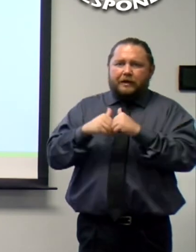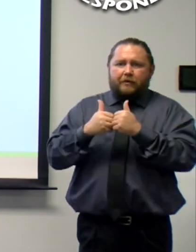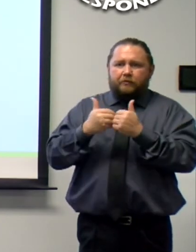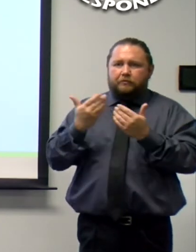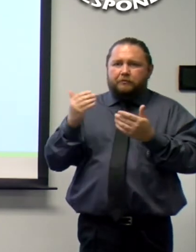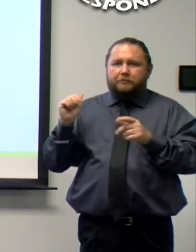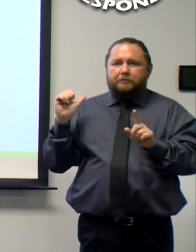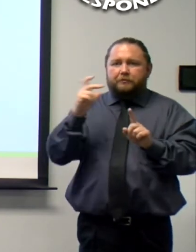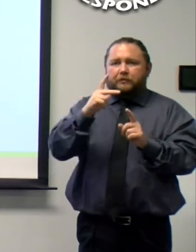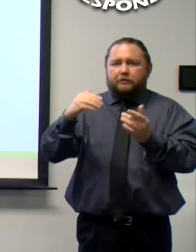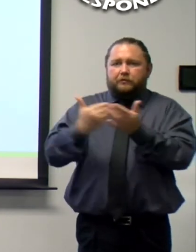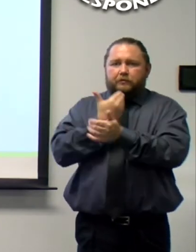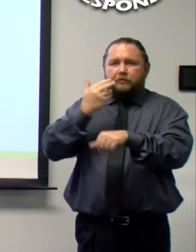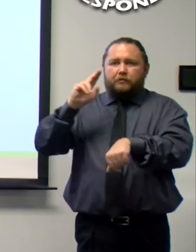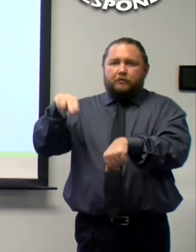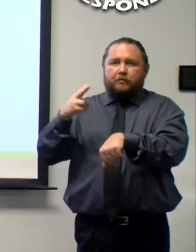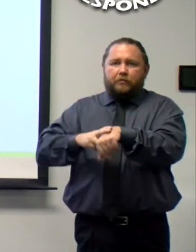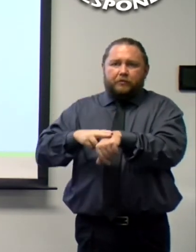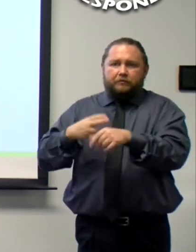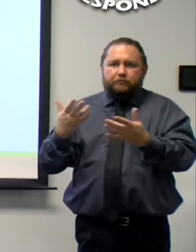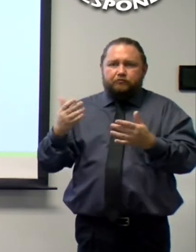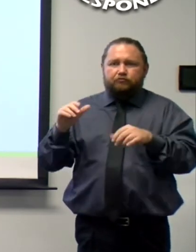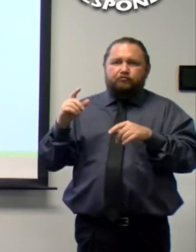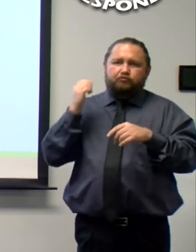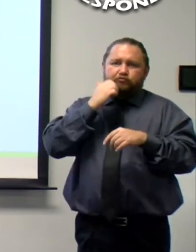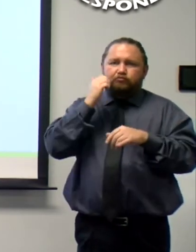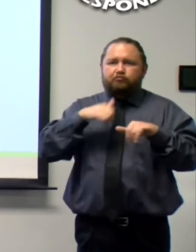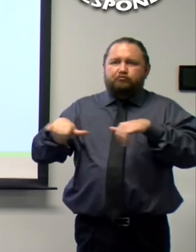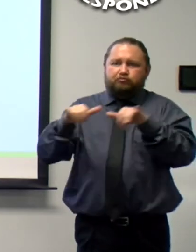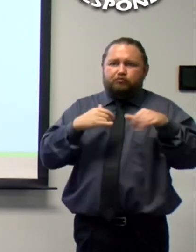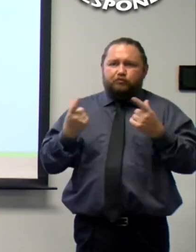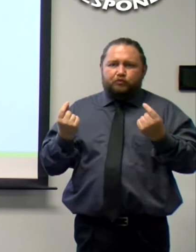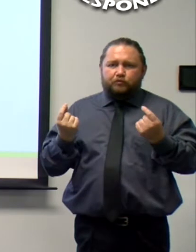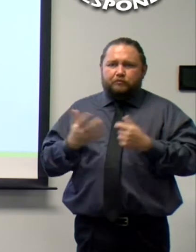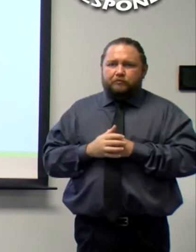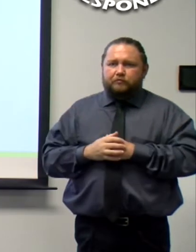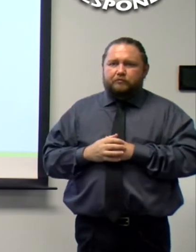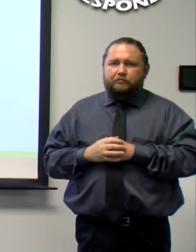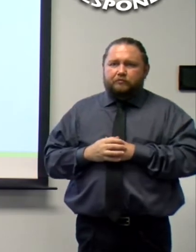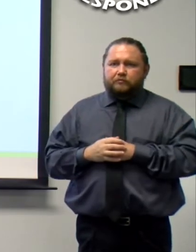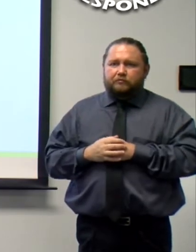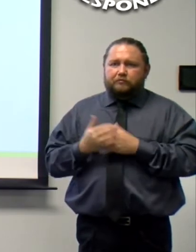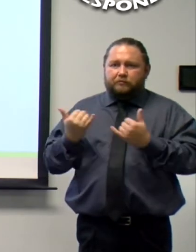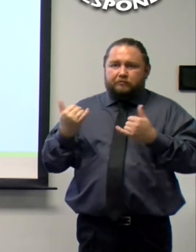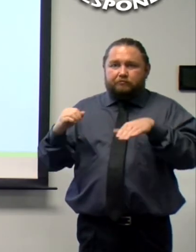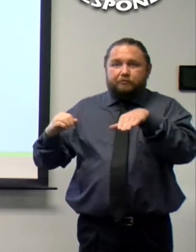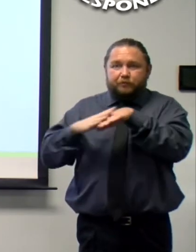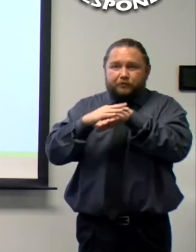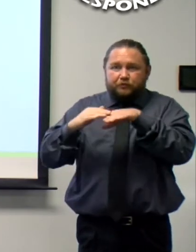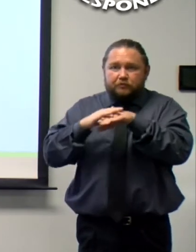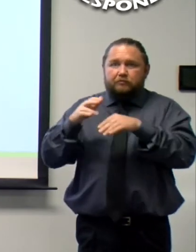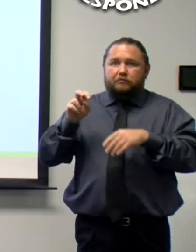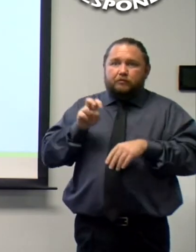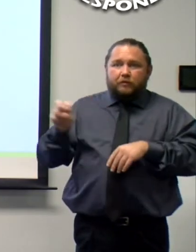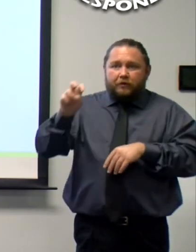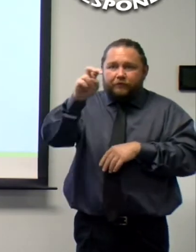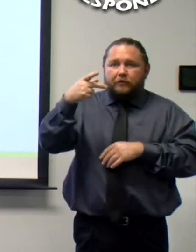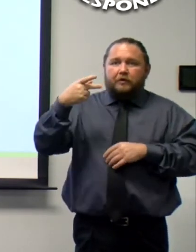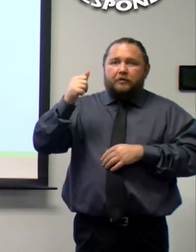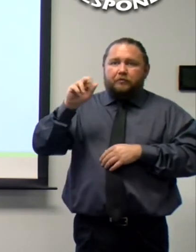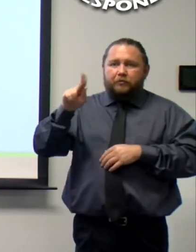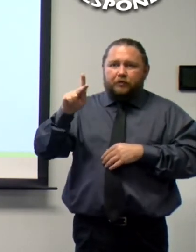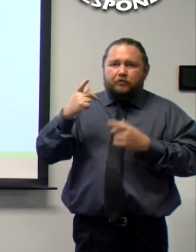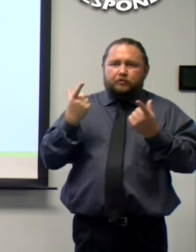beaches opening allows for us to allow for people to get tested so we can see the impact of those things. We